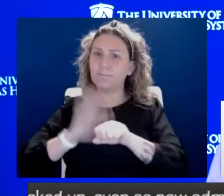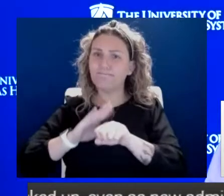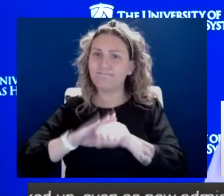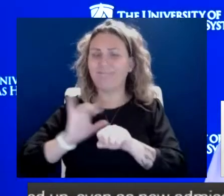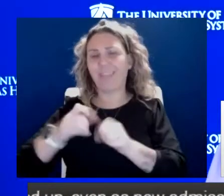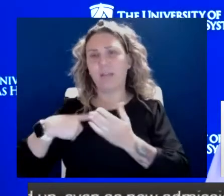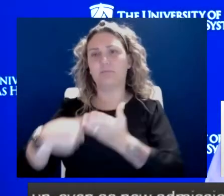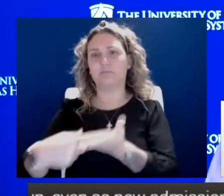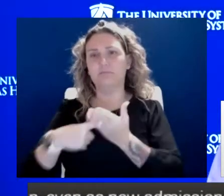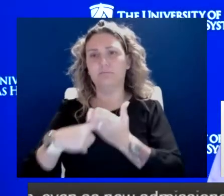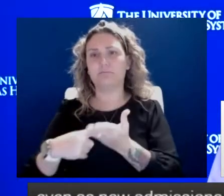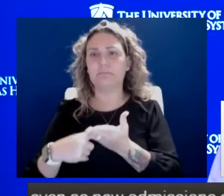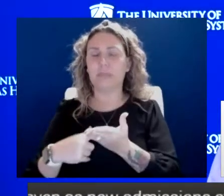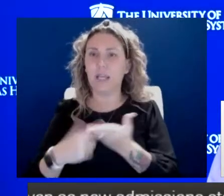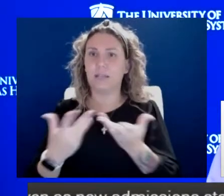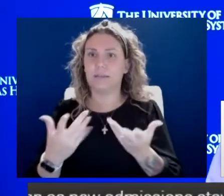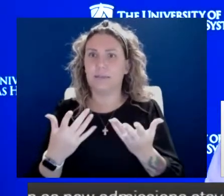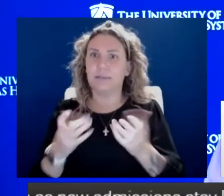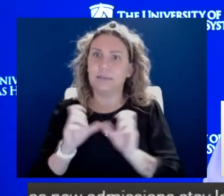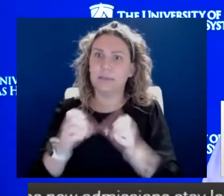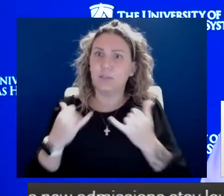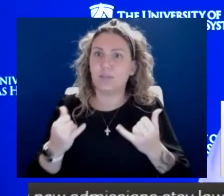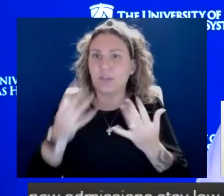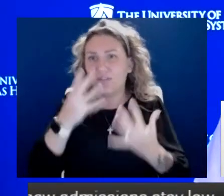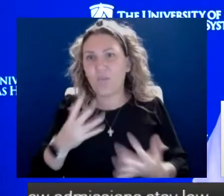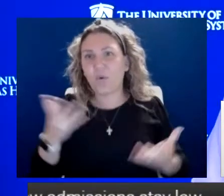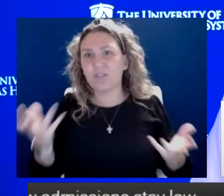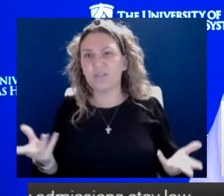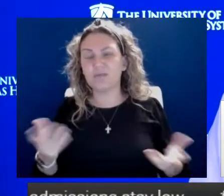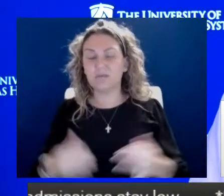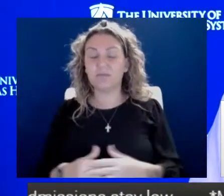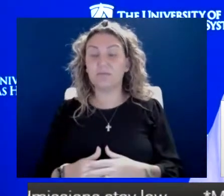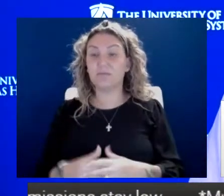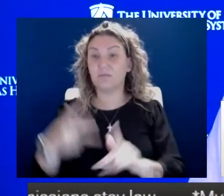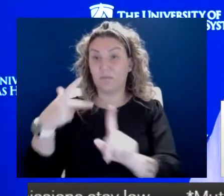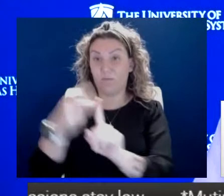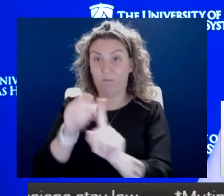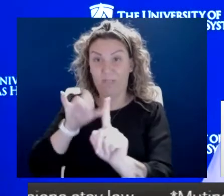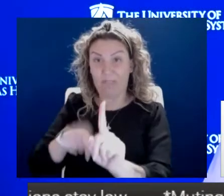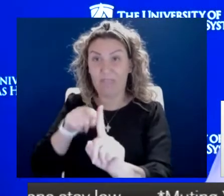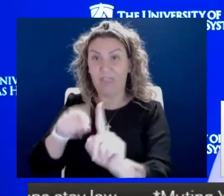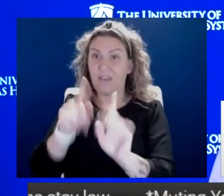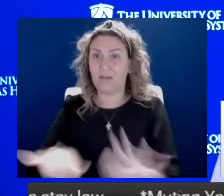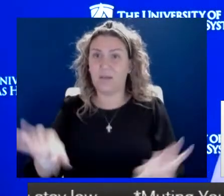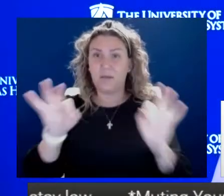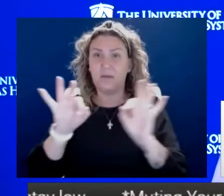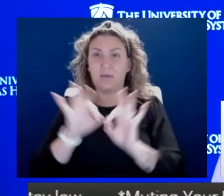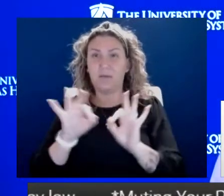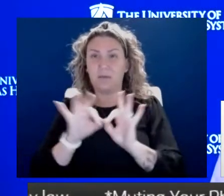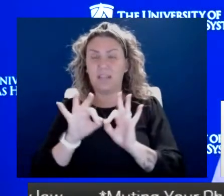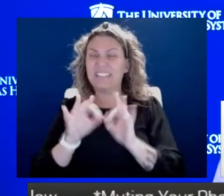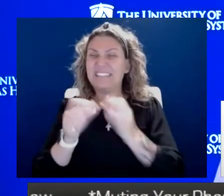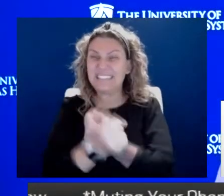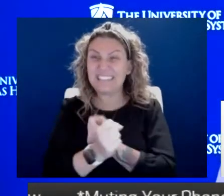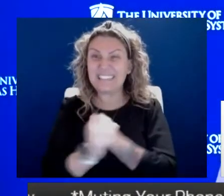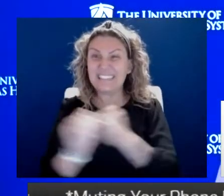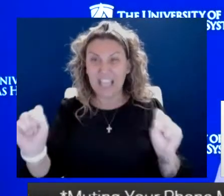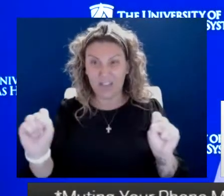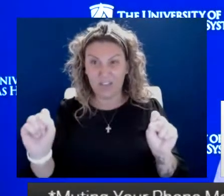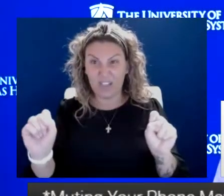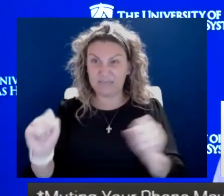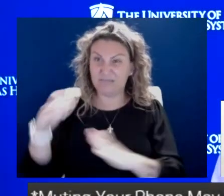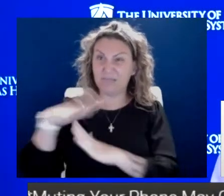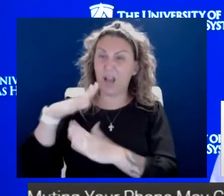today, unfortunately. You know, vaccination remains very vital. It means it remains the safest way towards